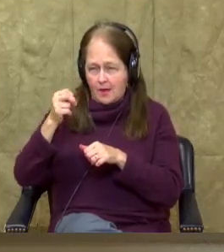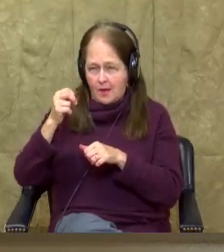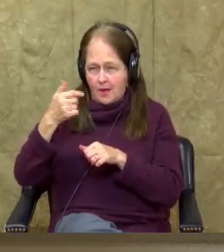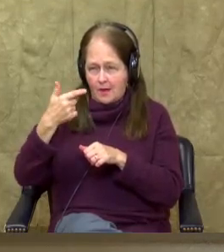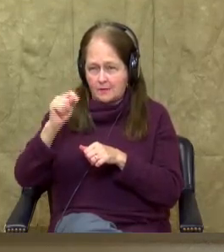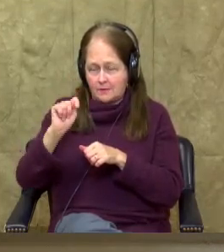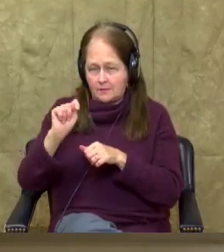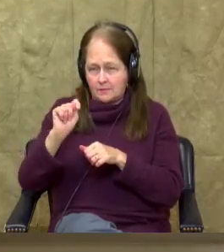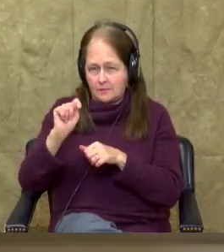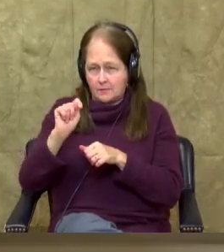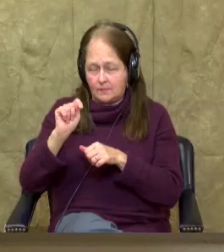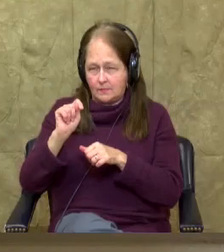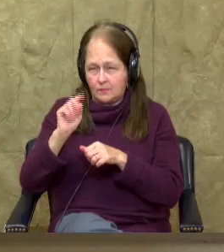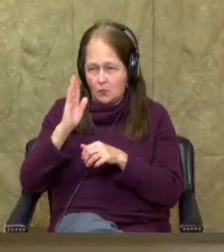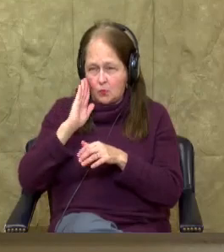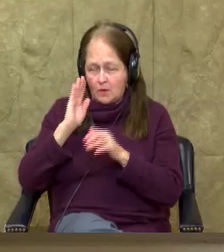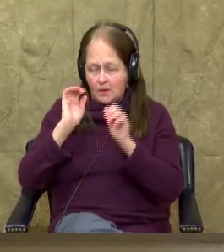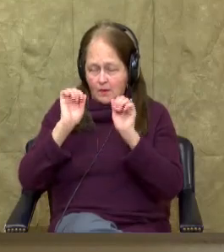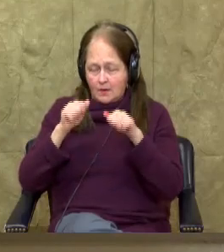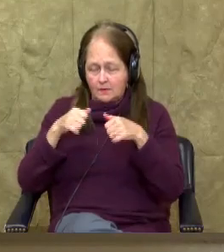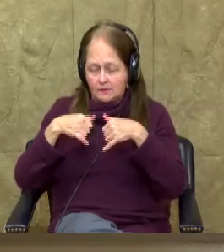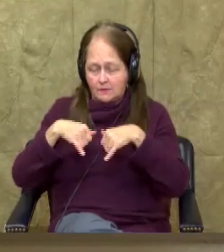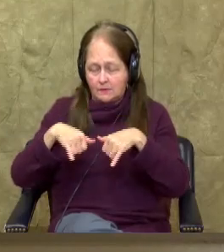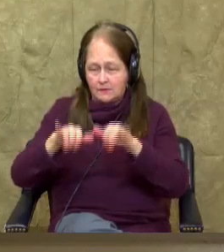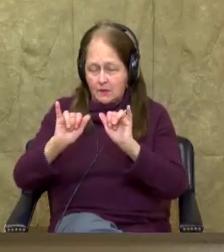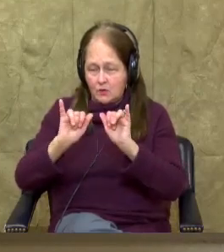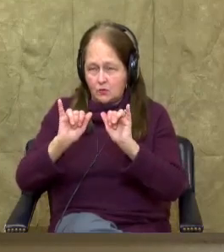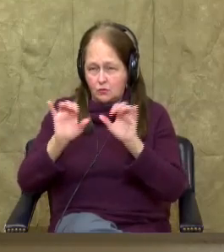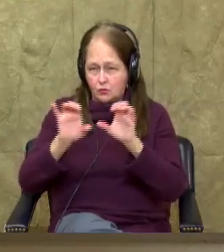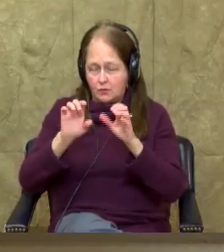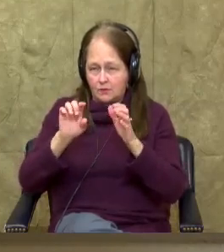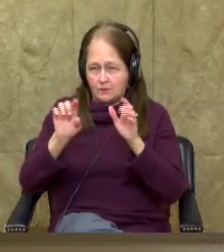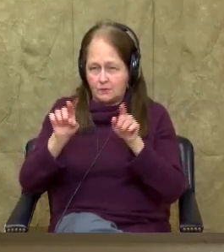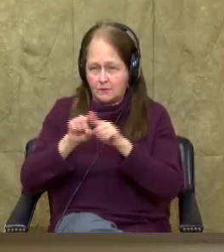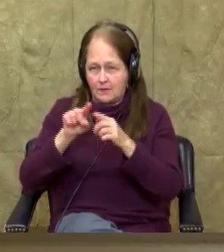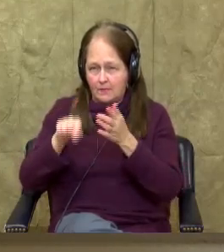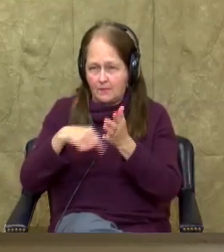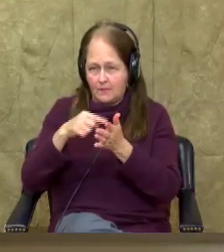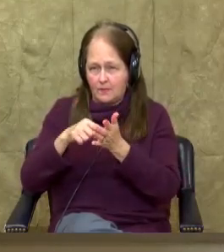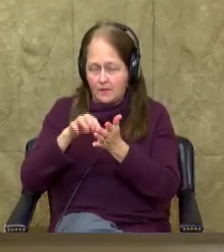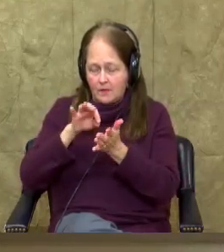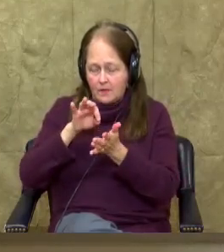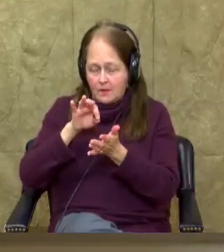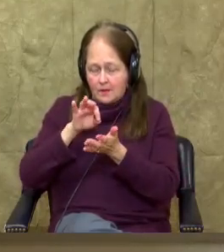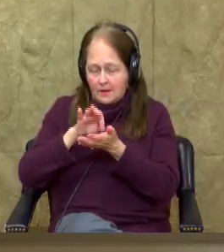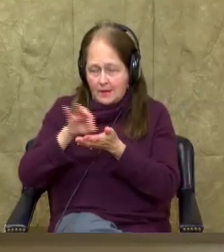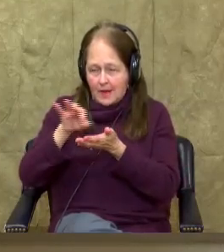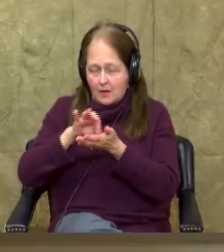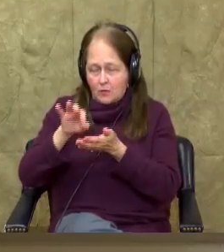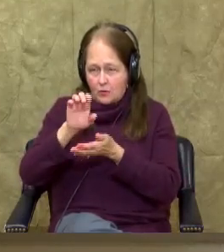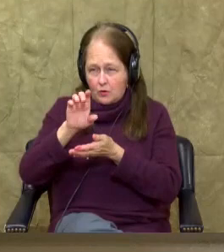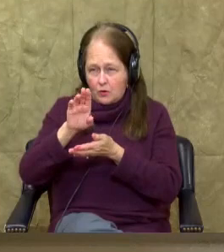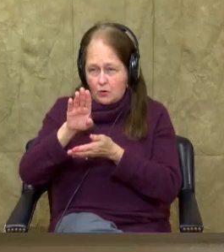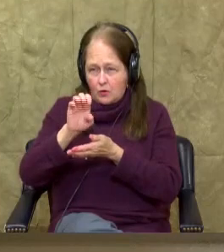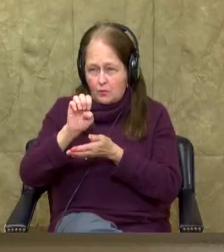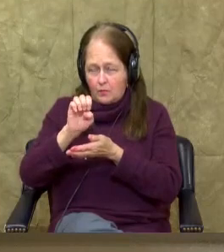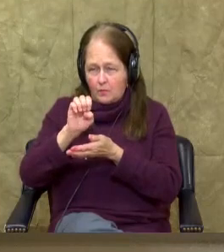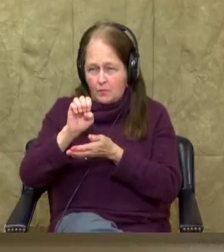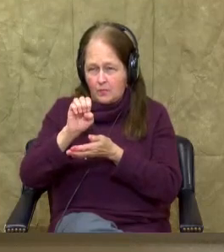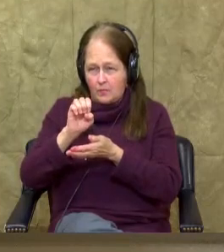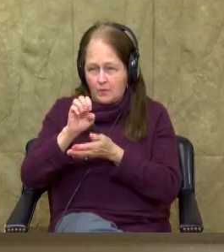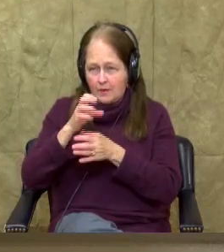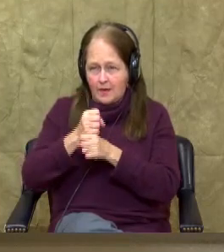So now we can still do the same thing. We can still count all the cubes and we can get